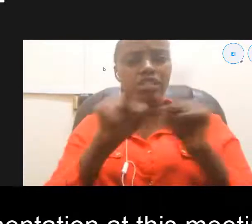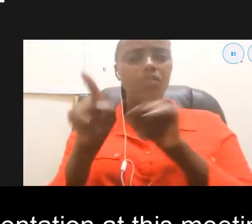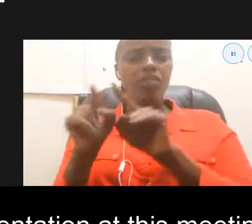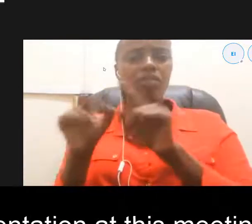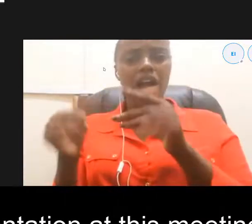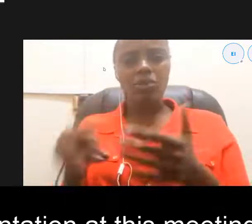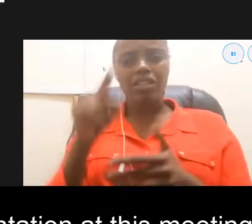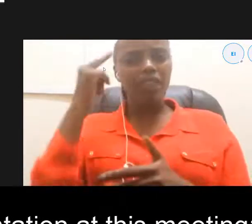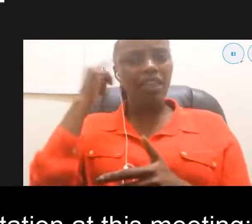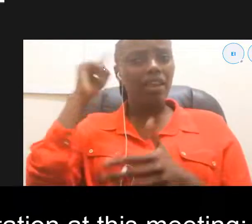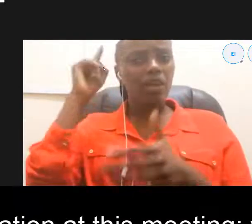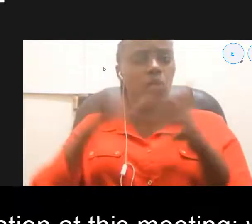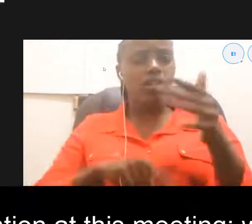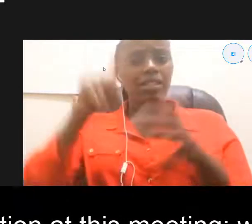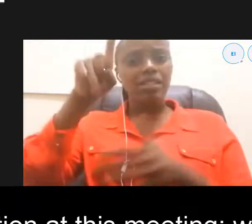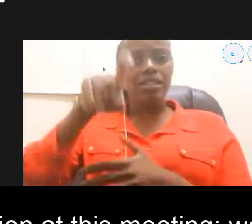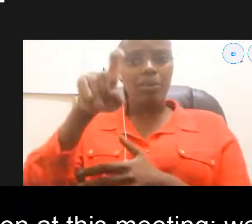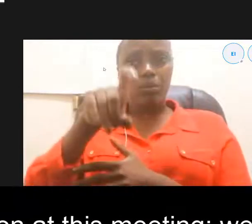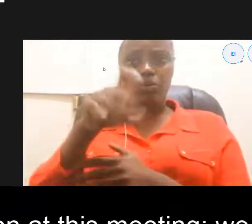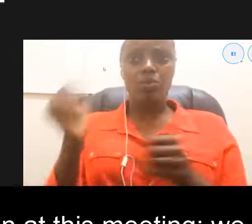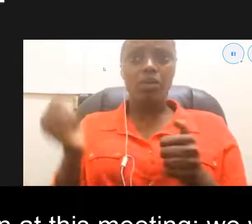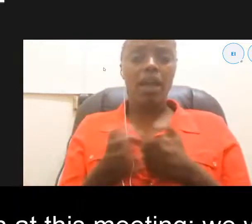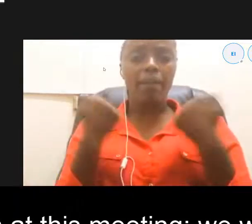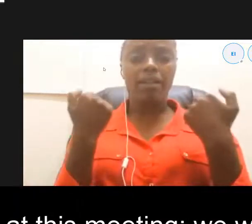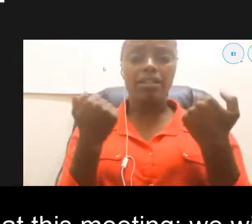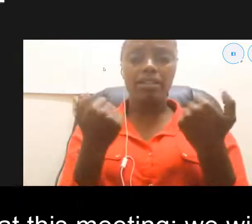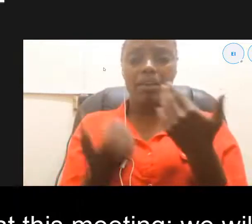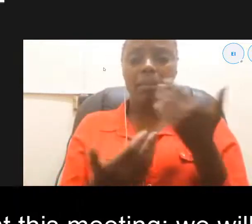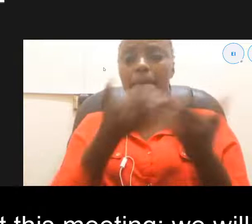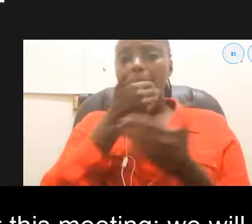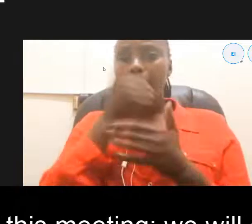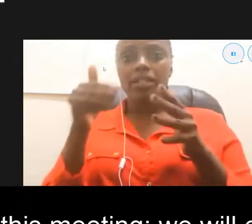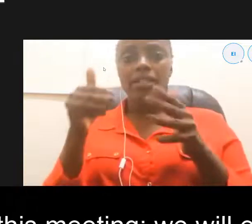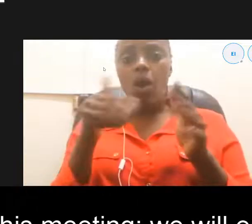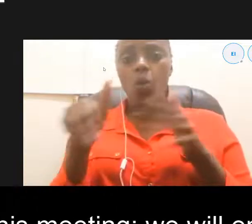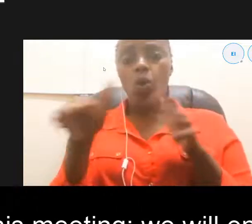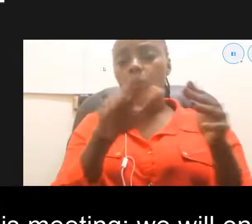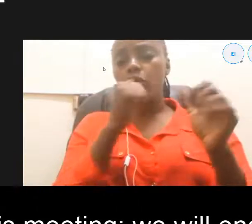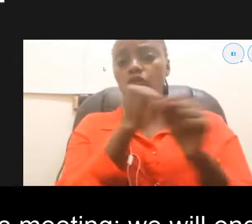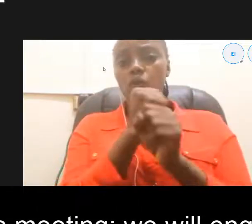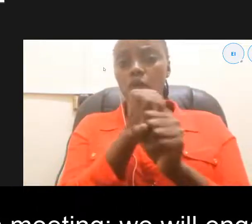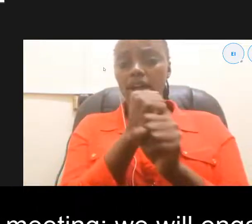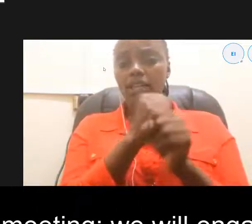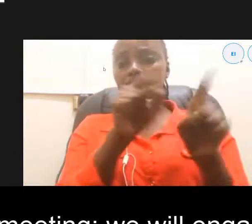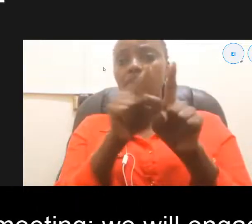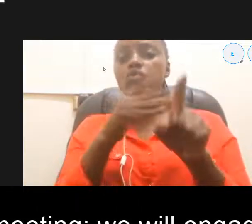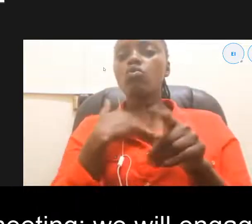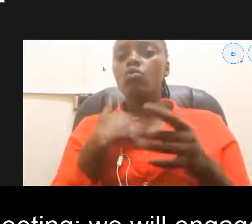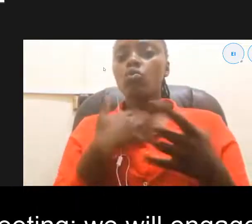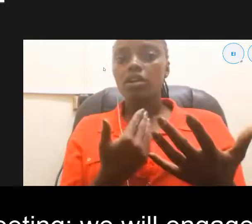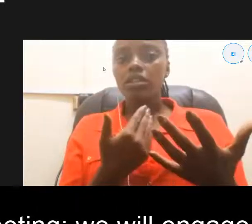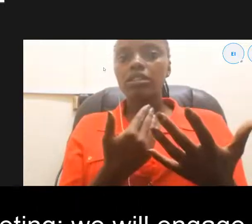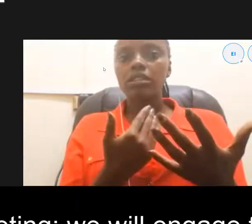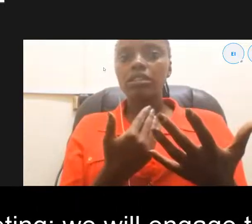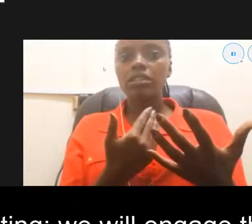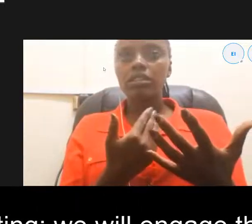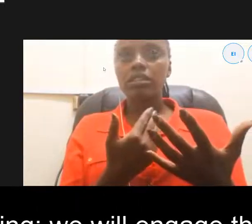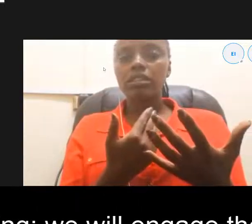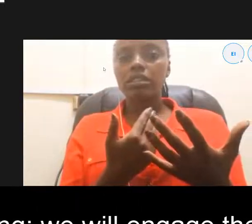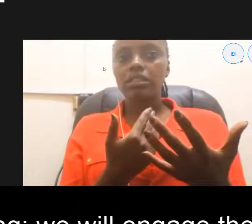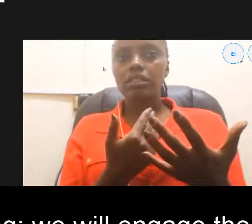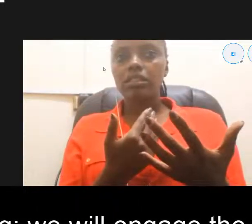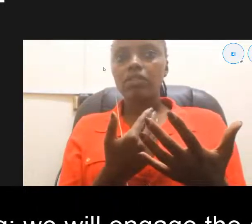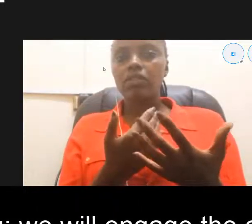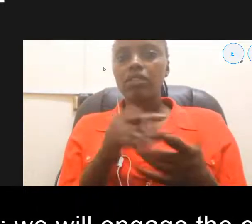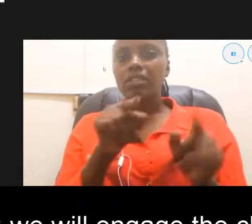think should be a better way of working. I want to go to complete him